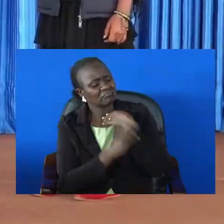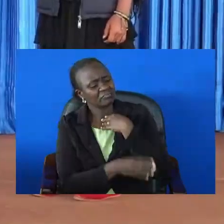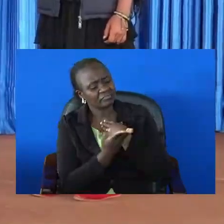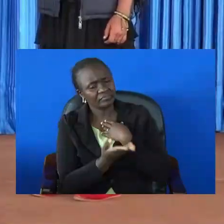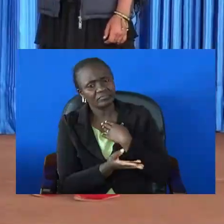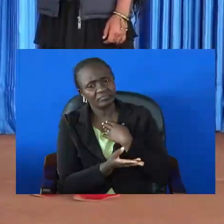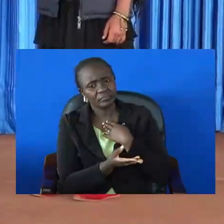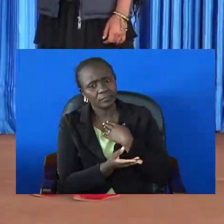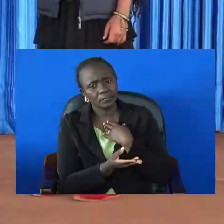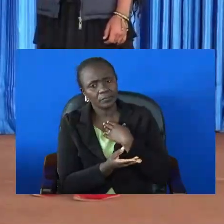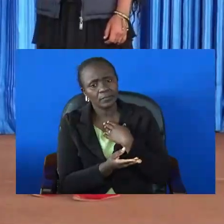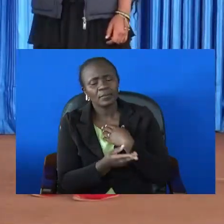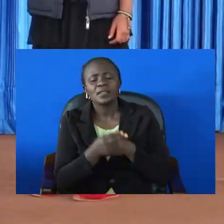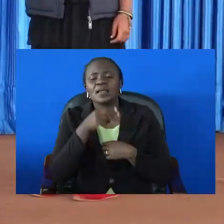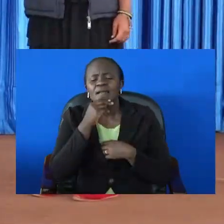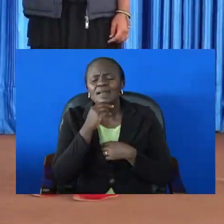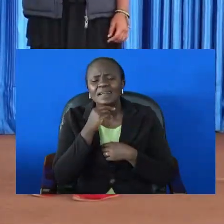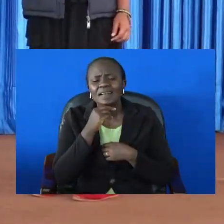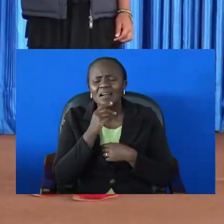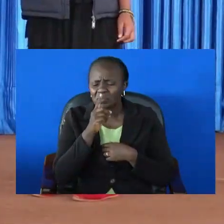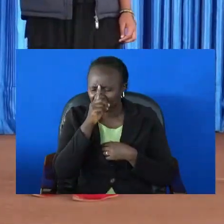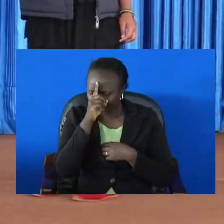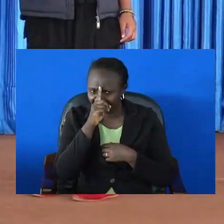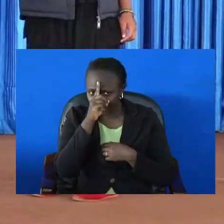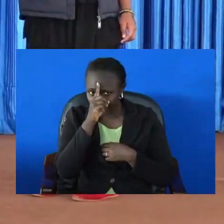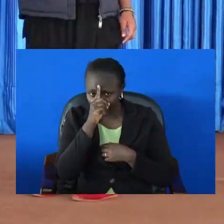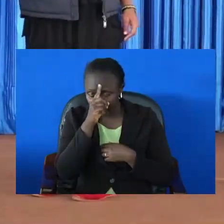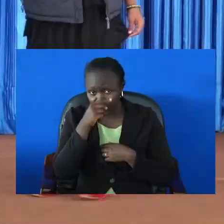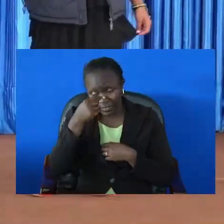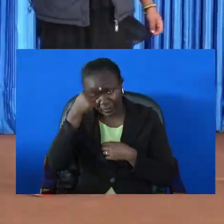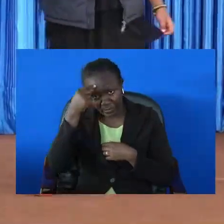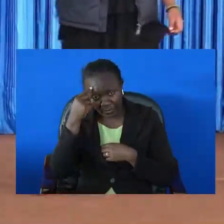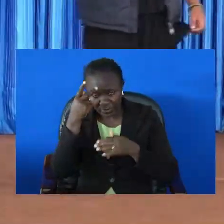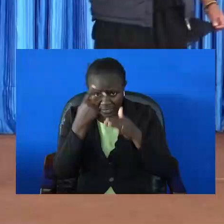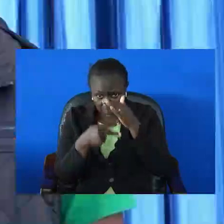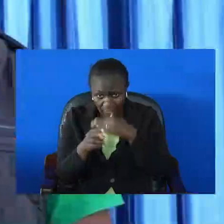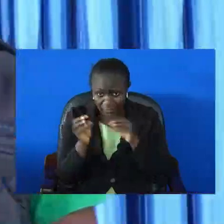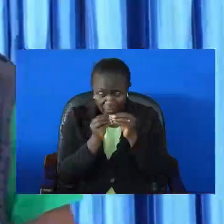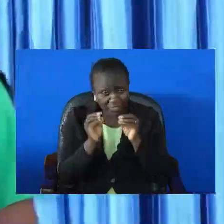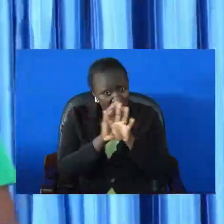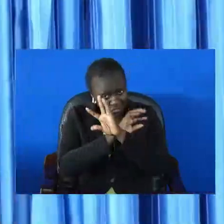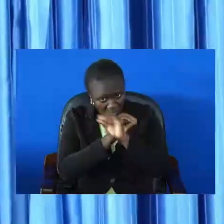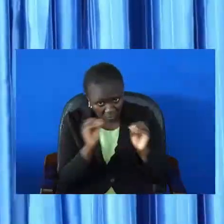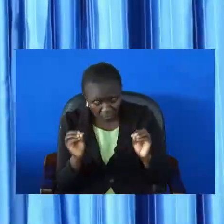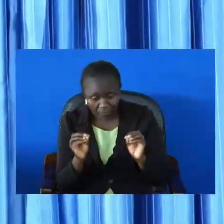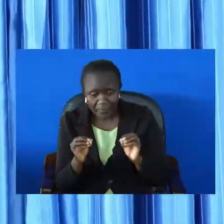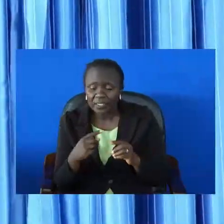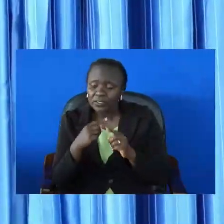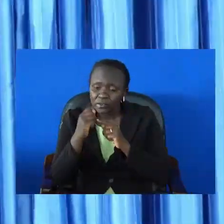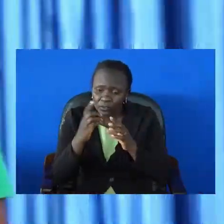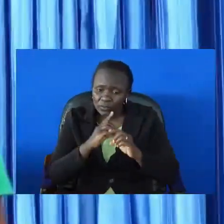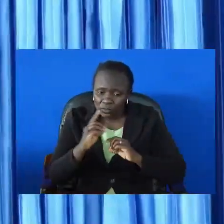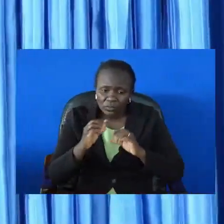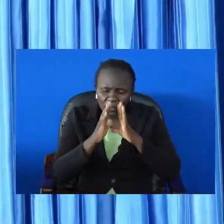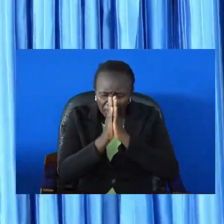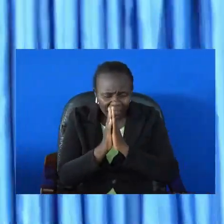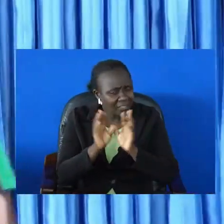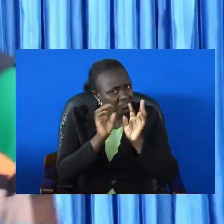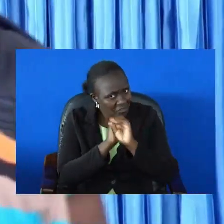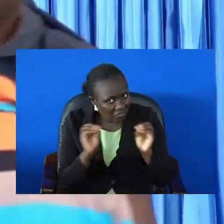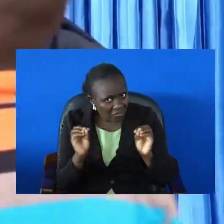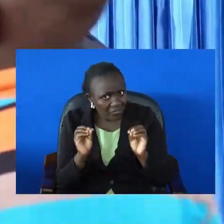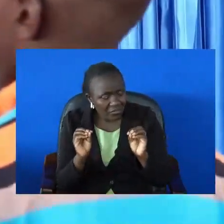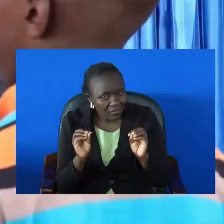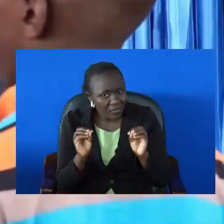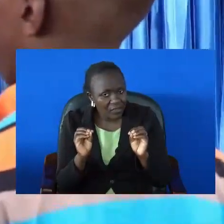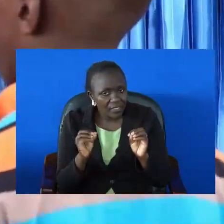to me? Naaman was furious because Elisha did not even meet with him face to face to do some prayerful cleansing ritual.